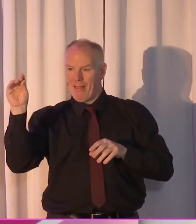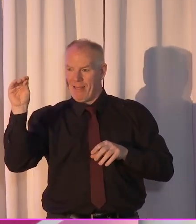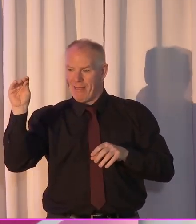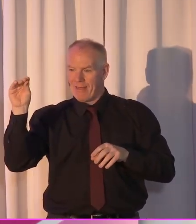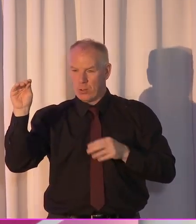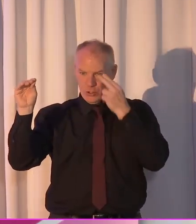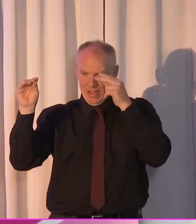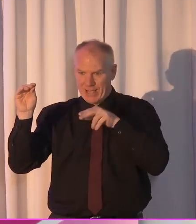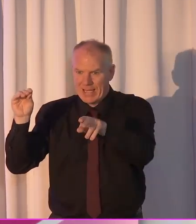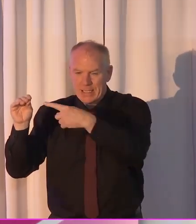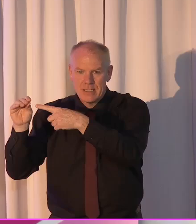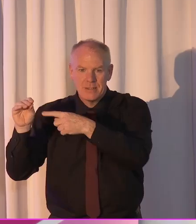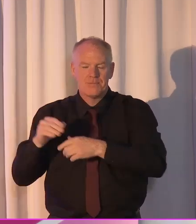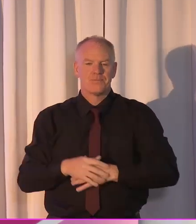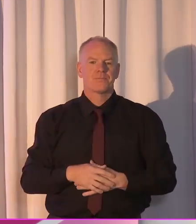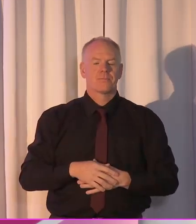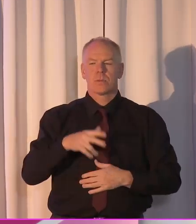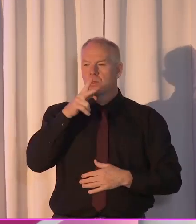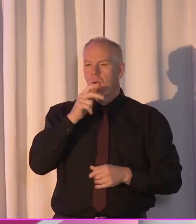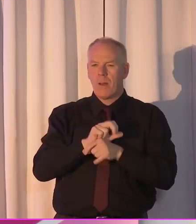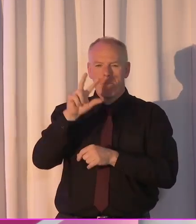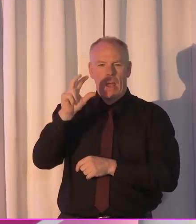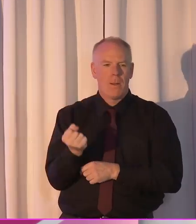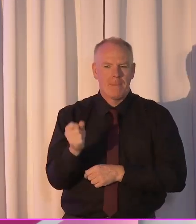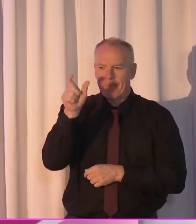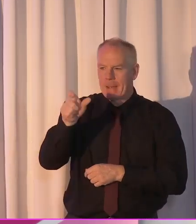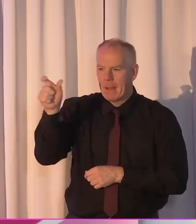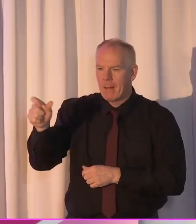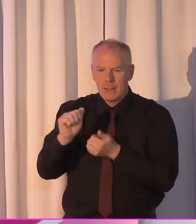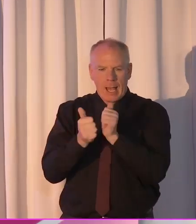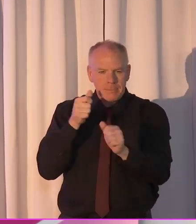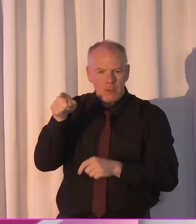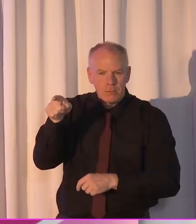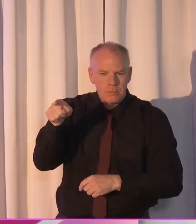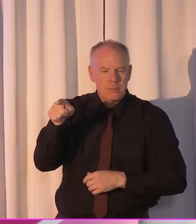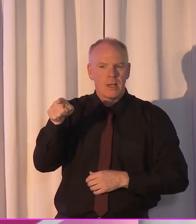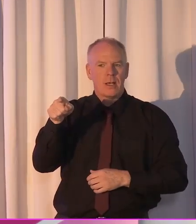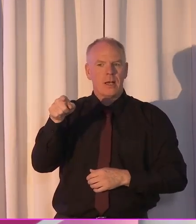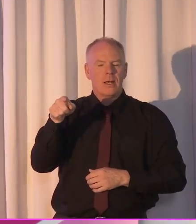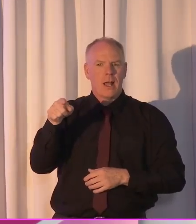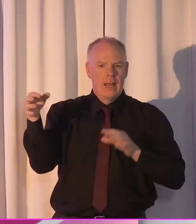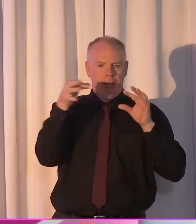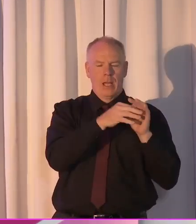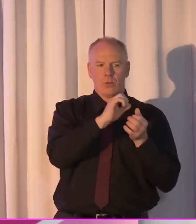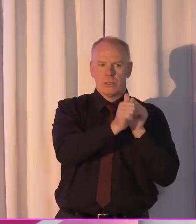into. And then when we talk about the Paralympians, and I'll finish on this note, and it goes back to Sport